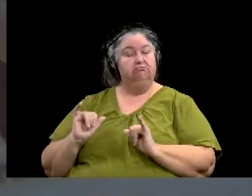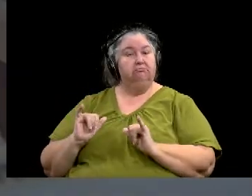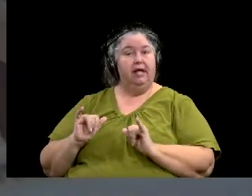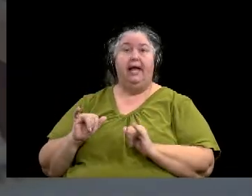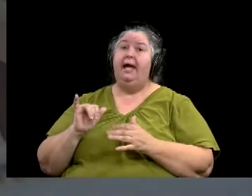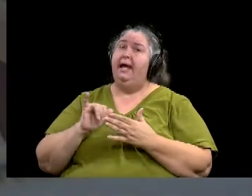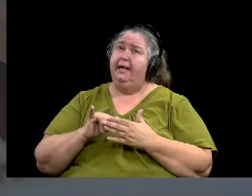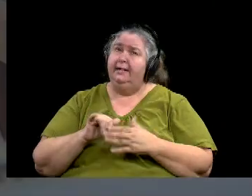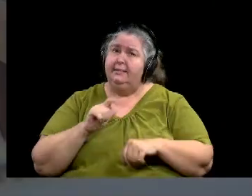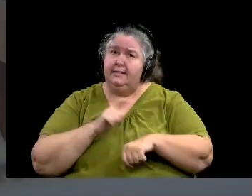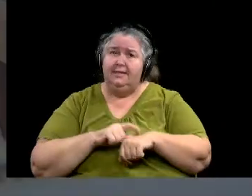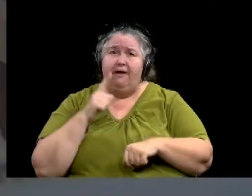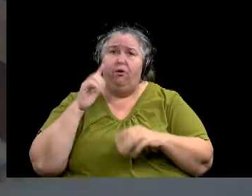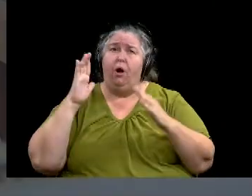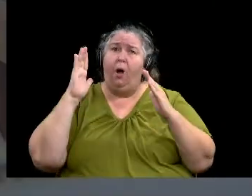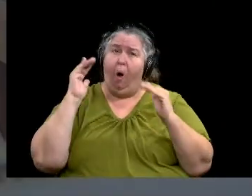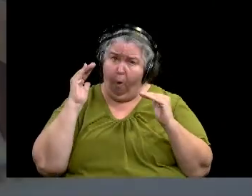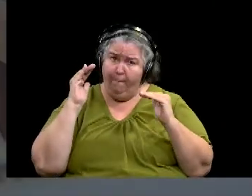vaccinations.